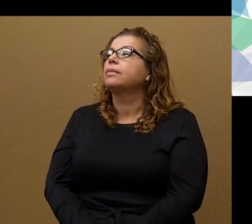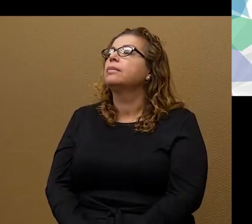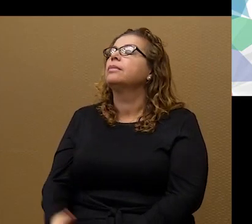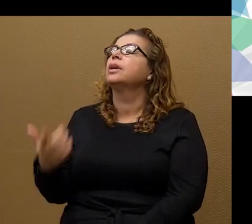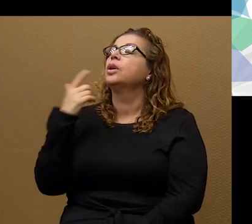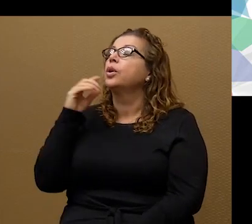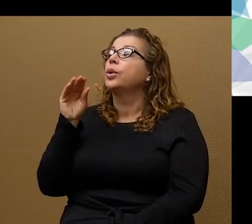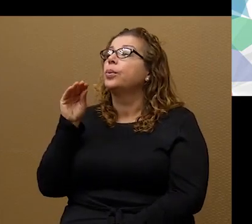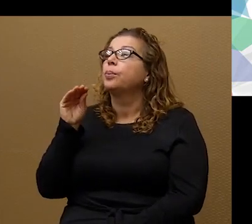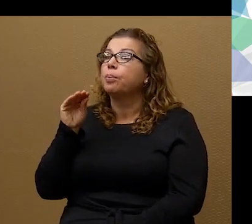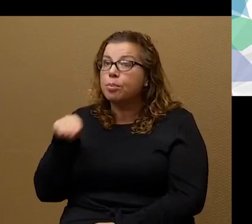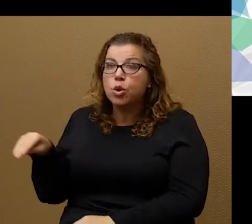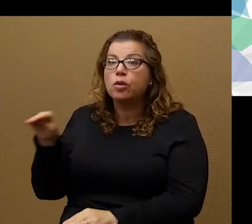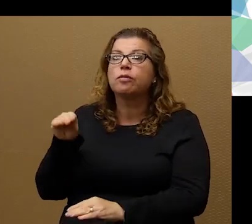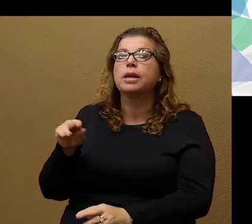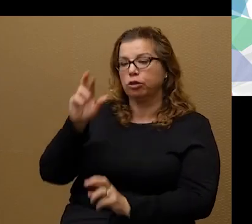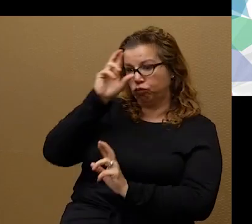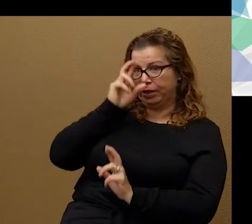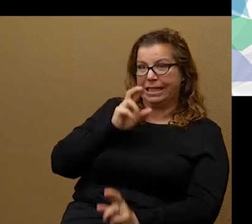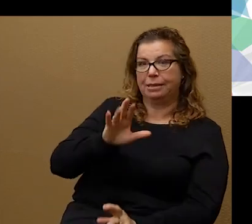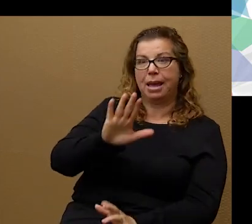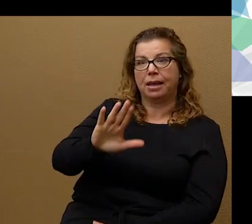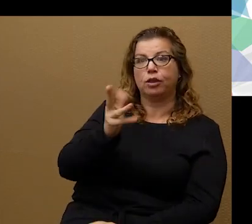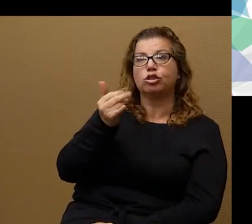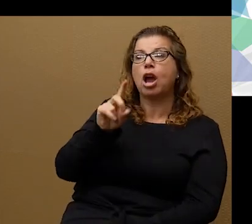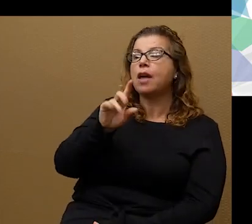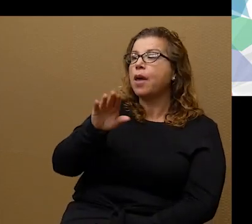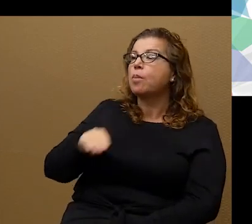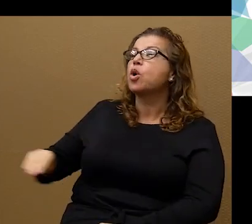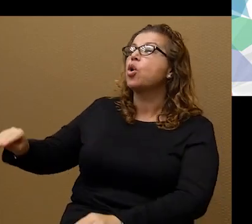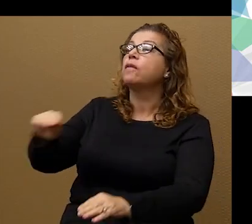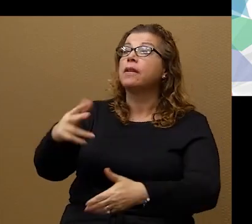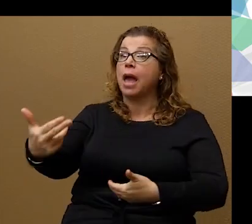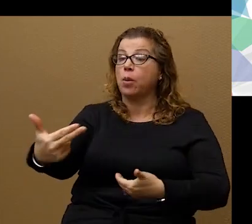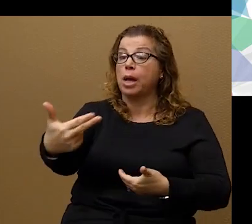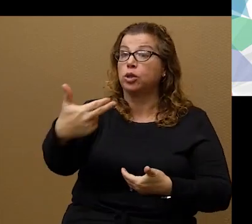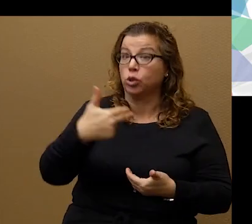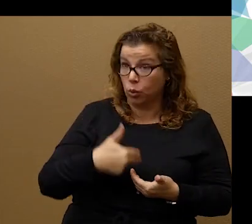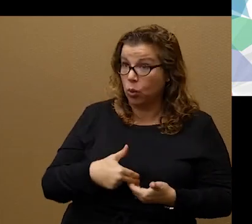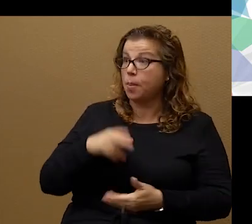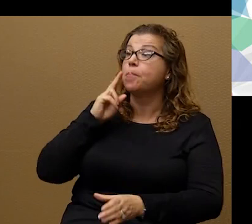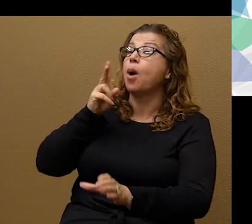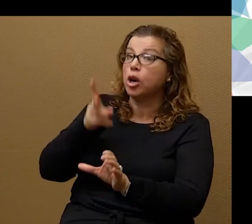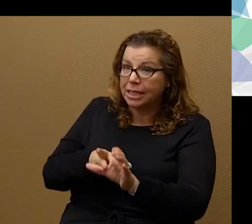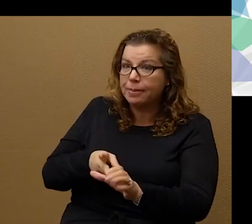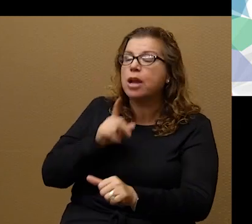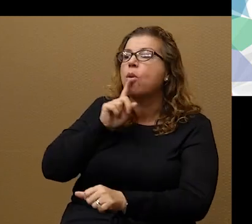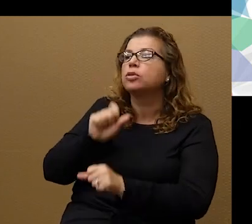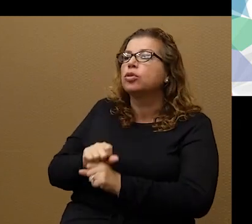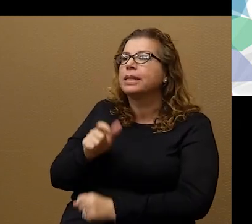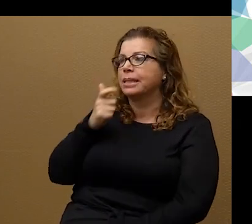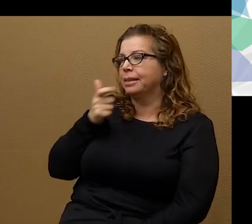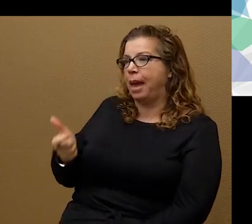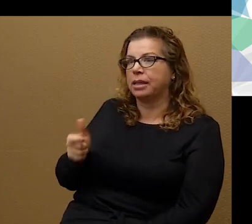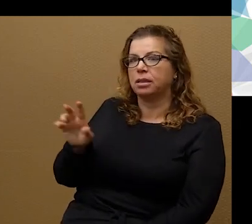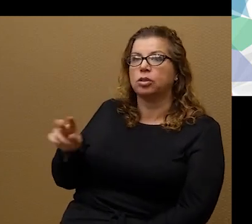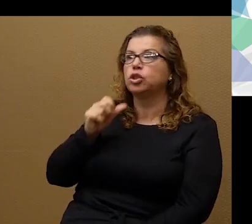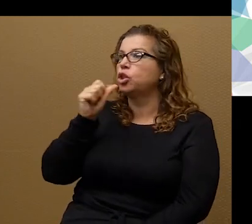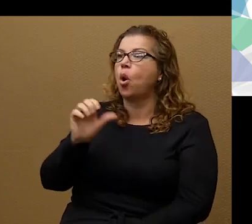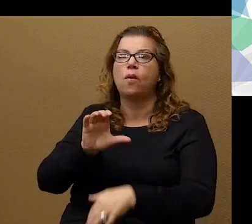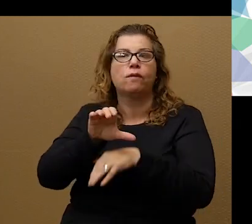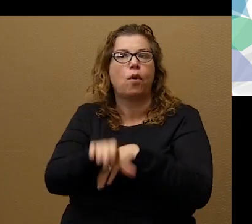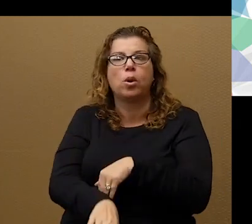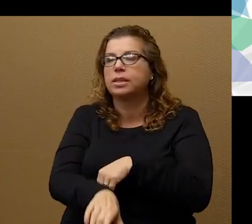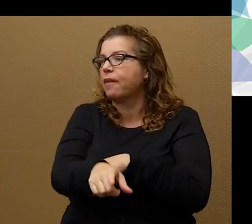Respect how they want to move, if they want to be a participant or if they want to be a spectator. Let's not force them